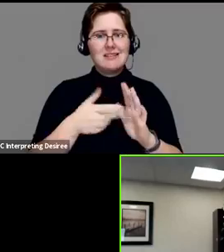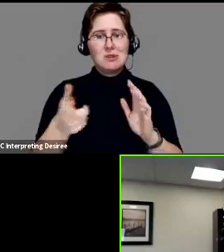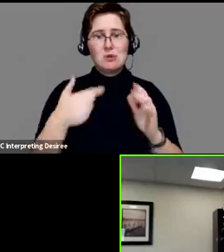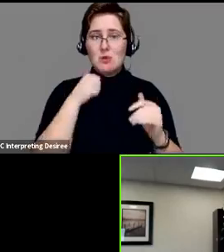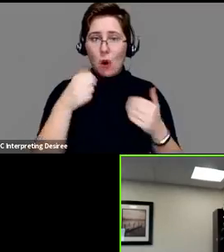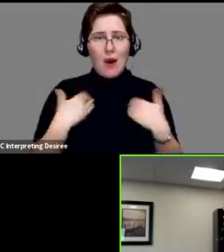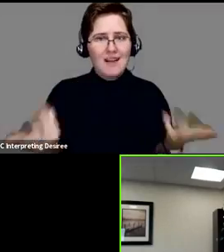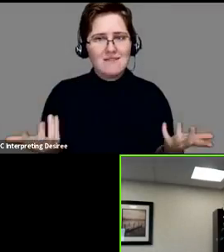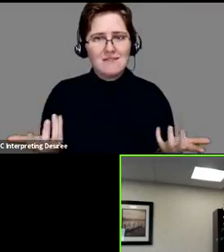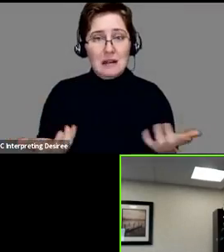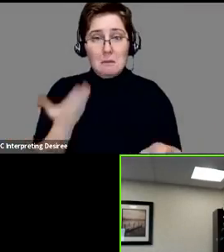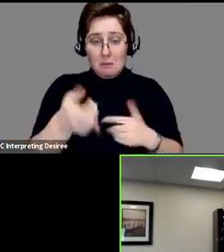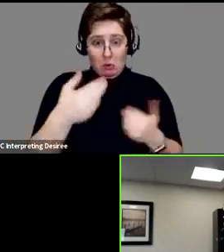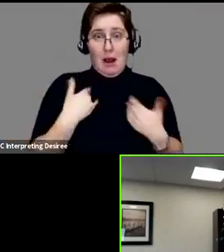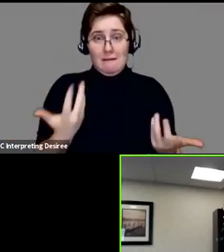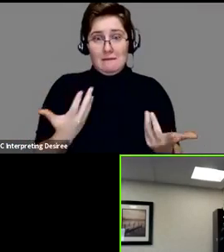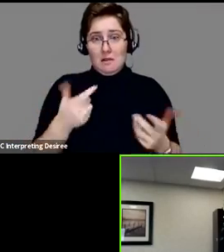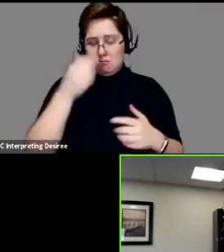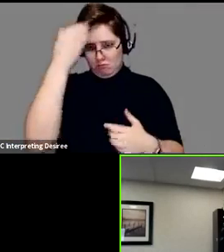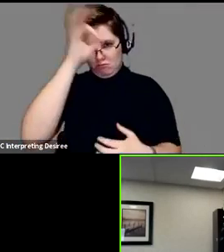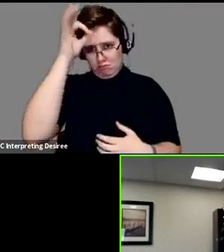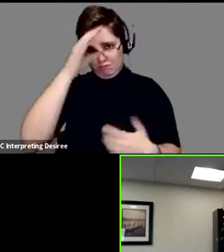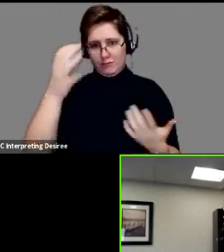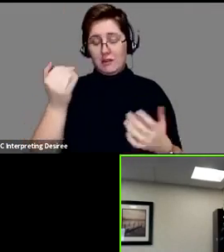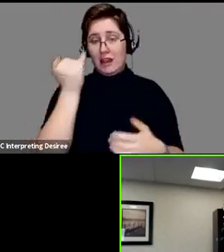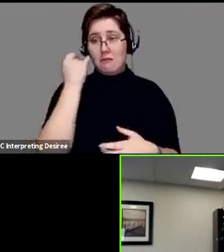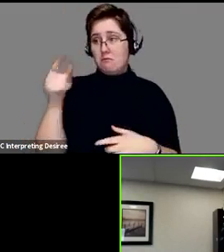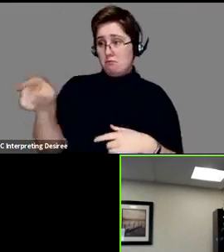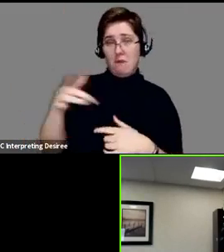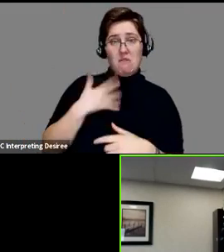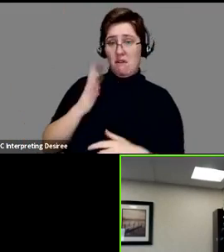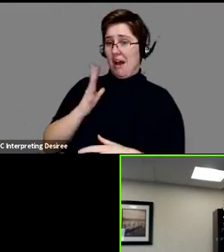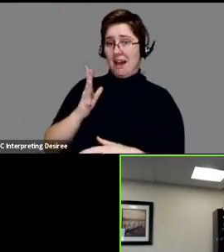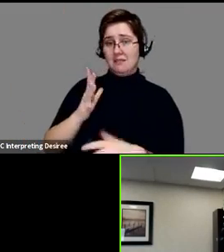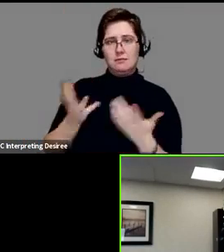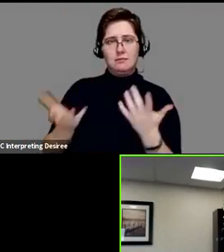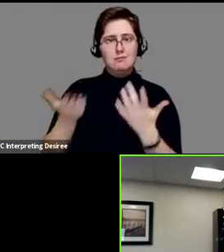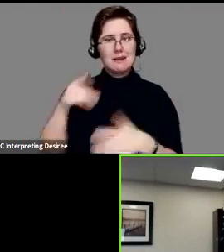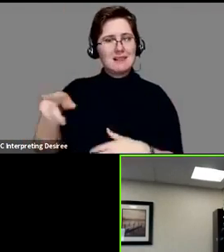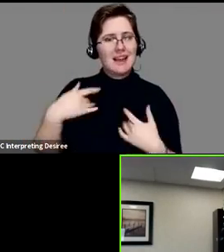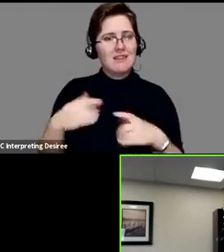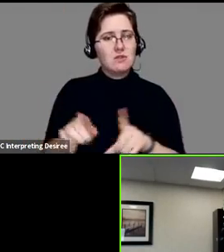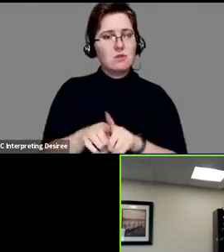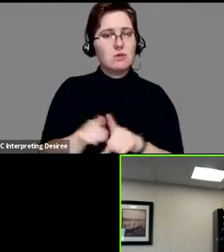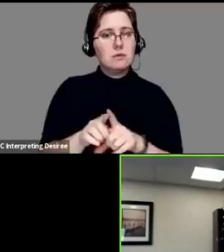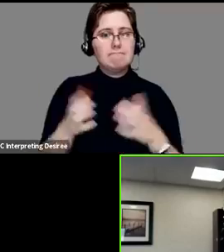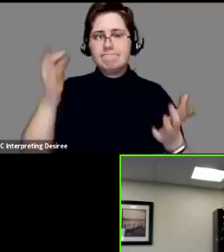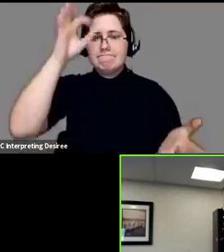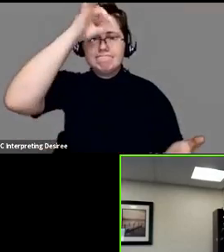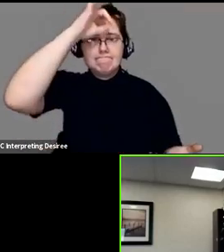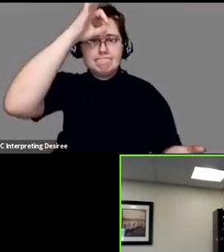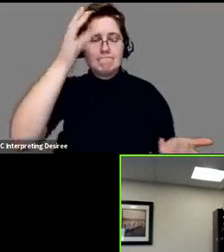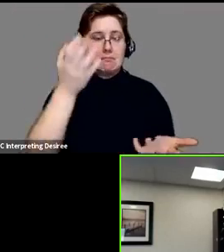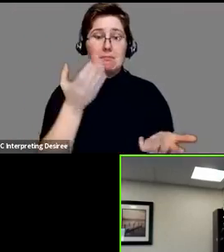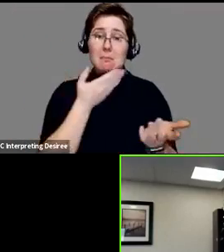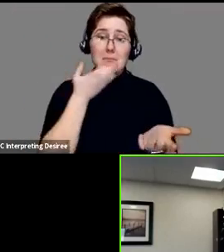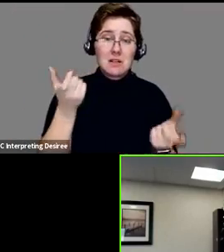And just because you're with someone who feels well doesn't mean they're not at risk for giving it to you. So the best thing we can do